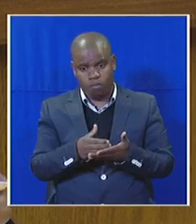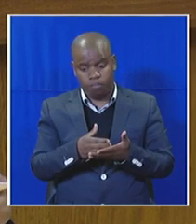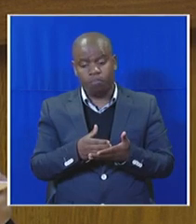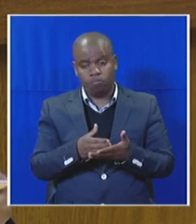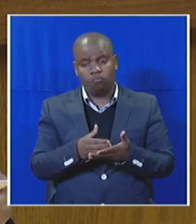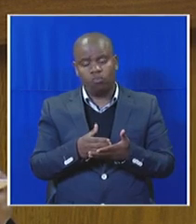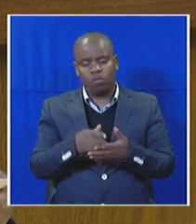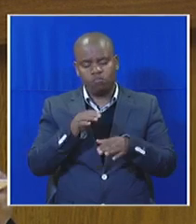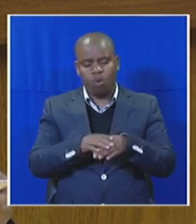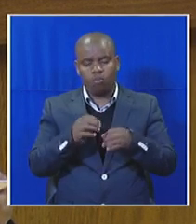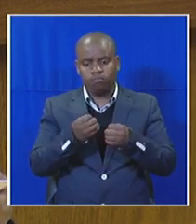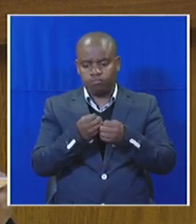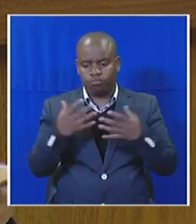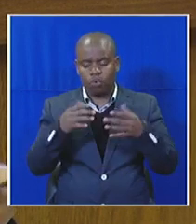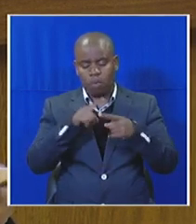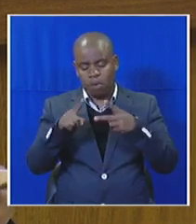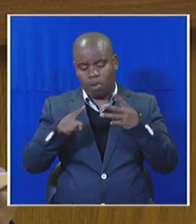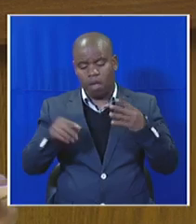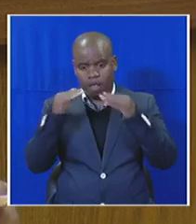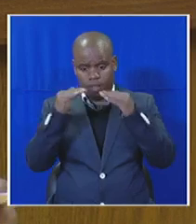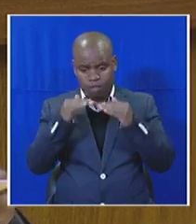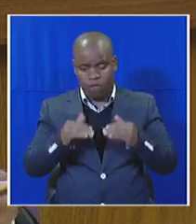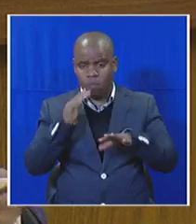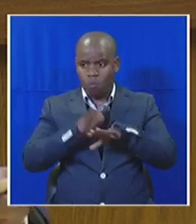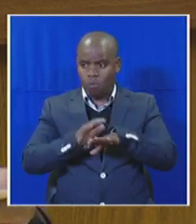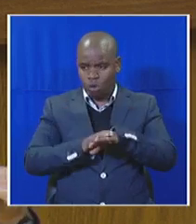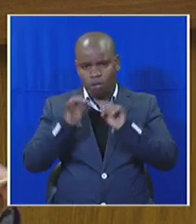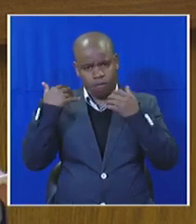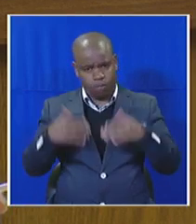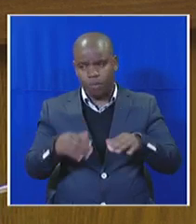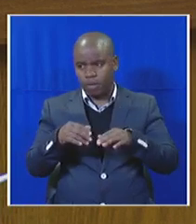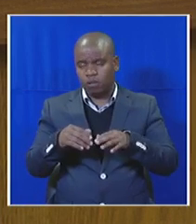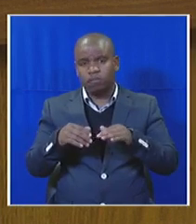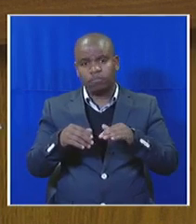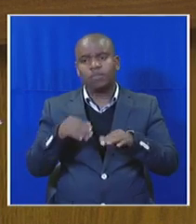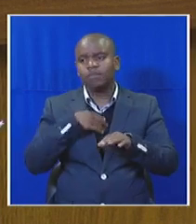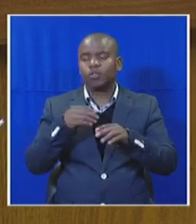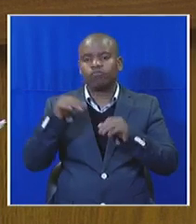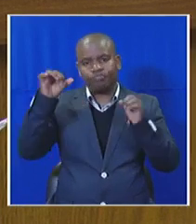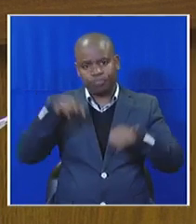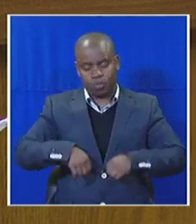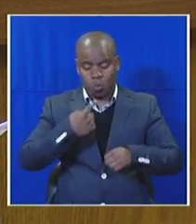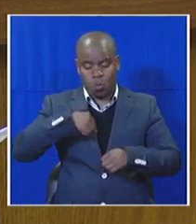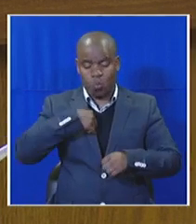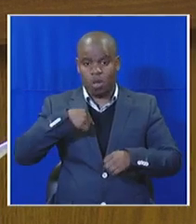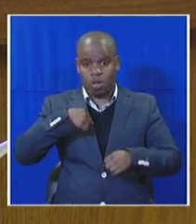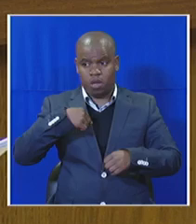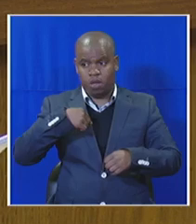at a multilateral level. Together with India, we are members